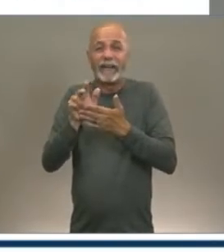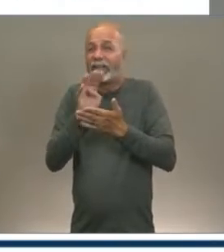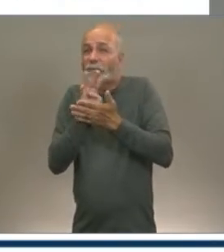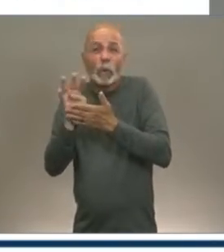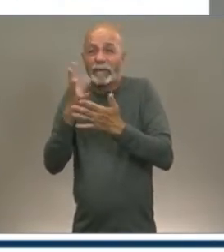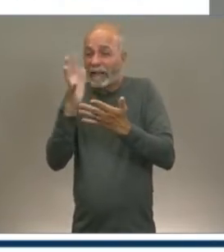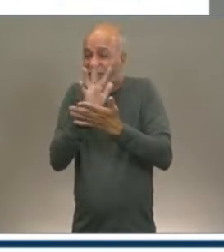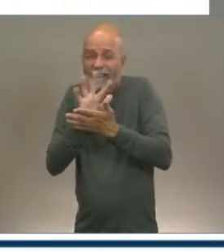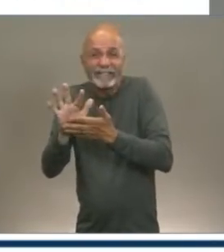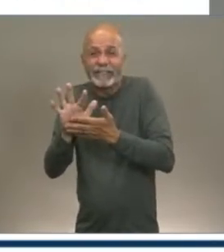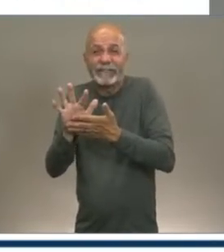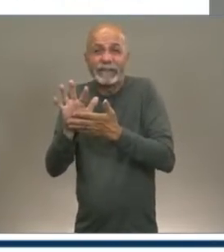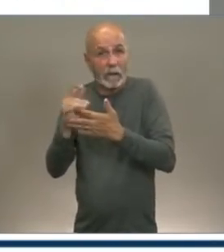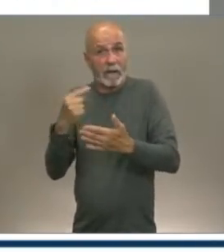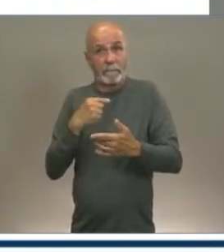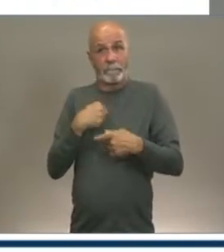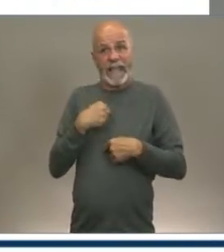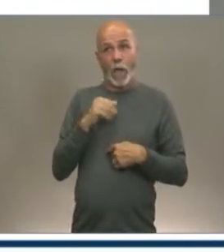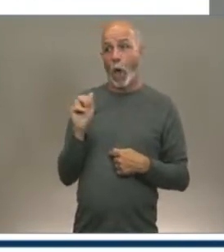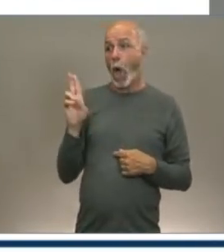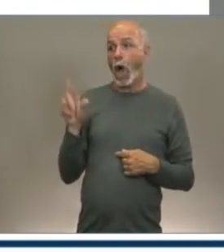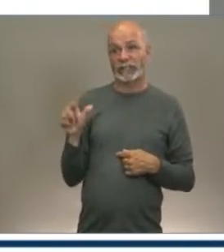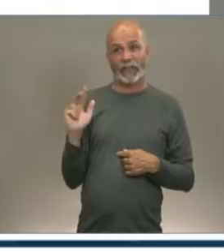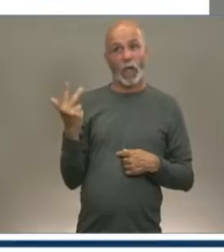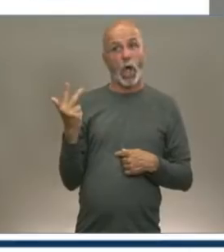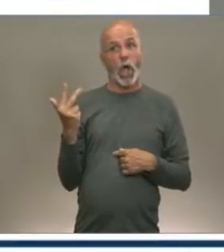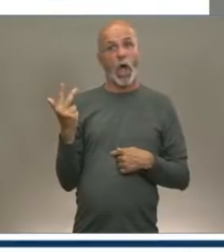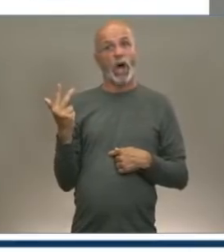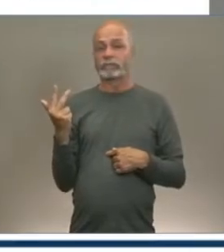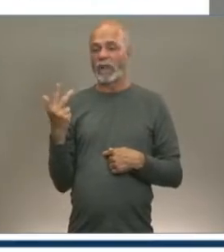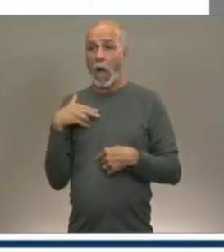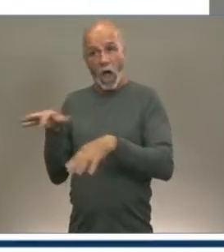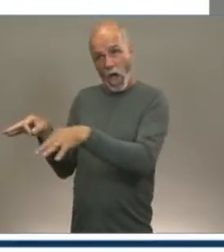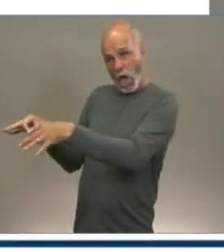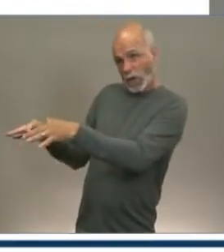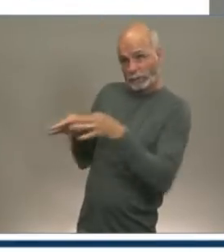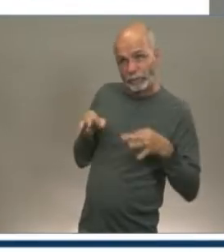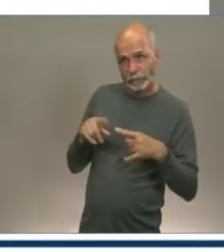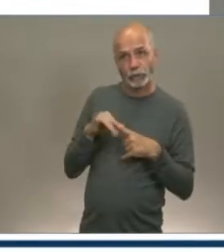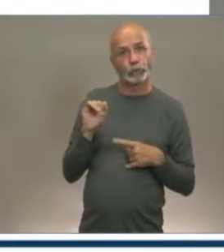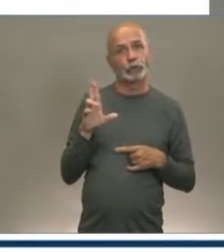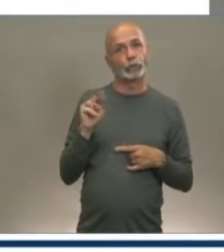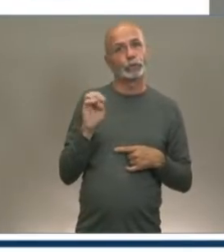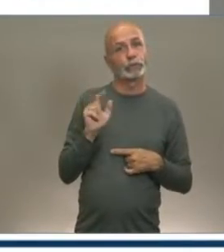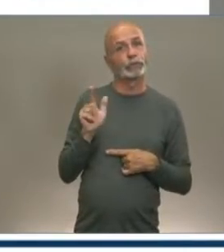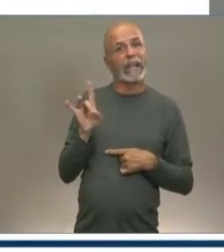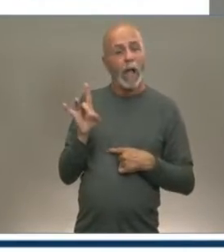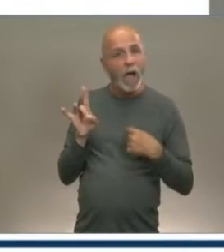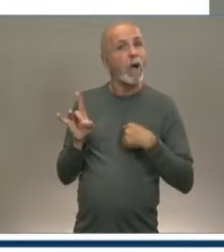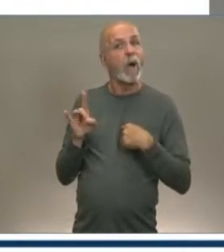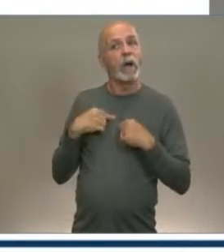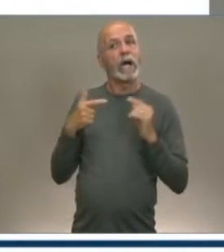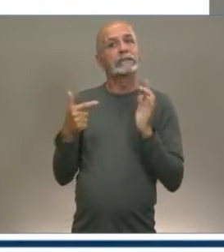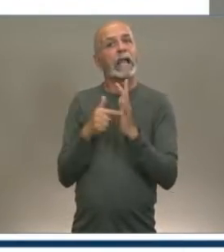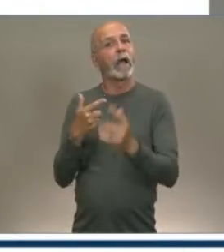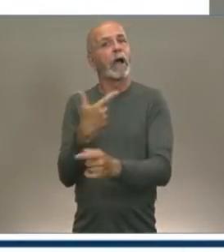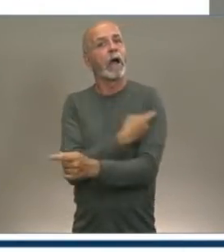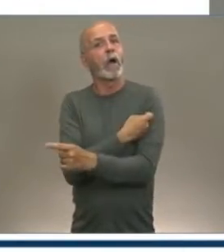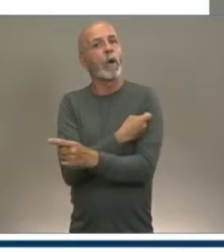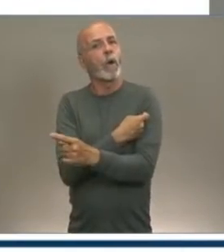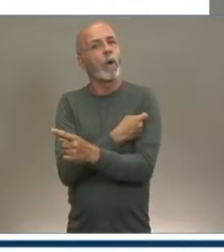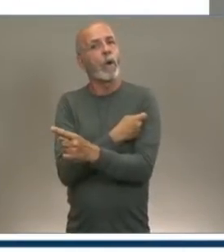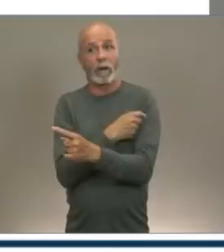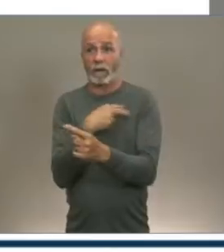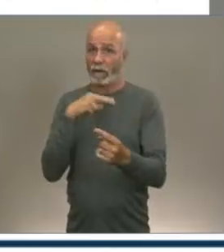move mine up from August 3rd to June 28th. So that means I'm going to get my second dose protection, and I'm fully protected 5